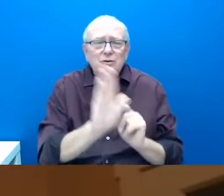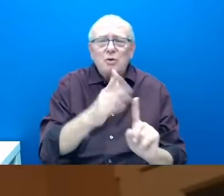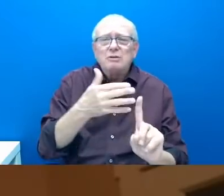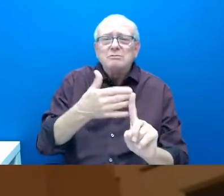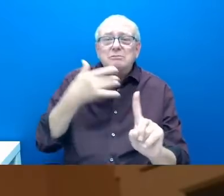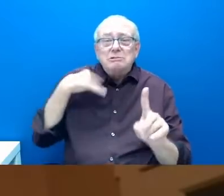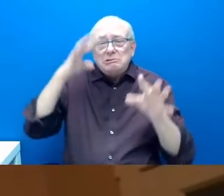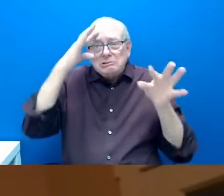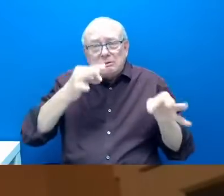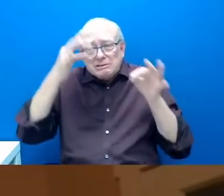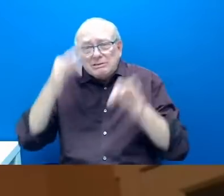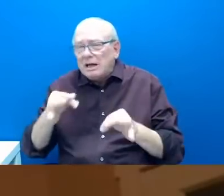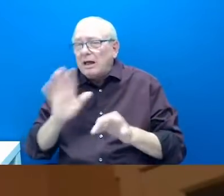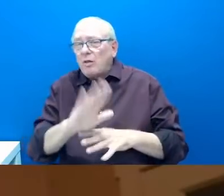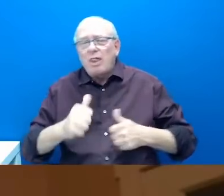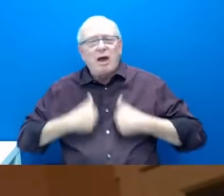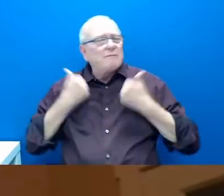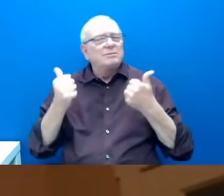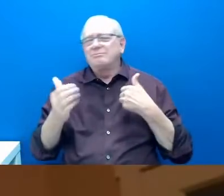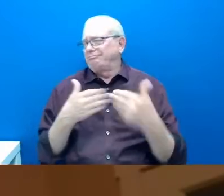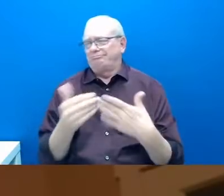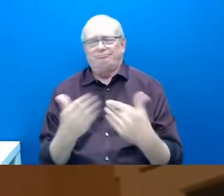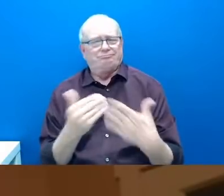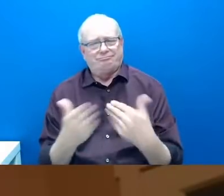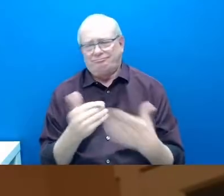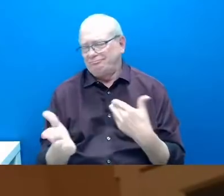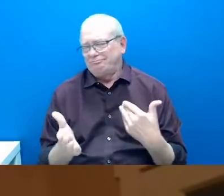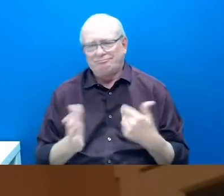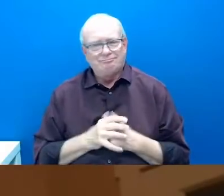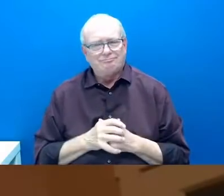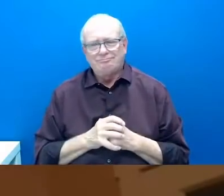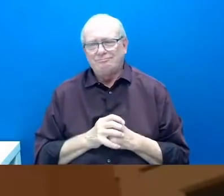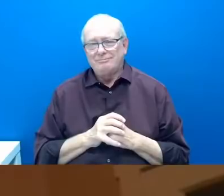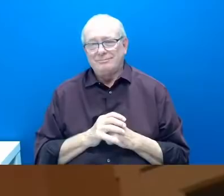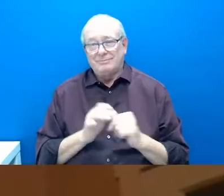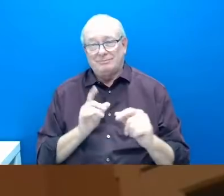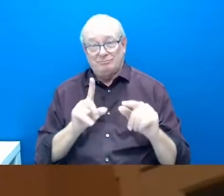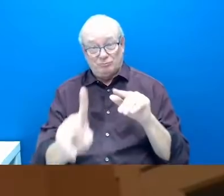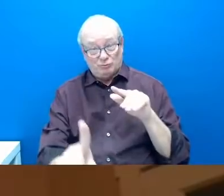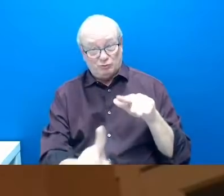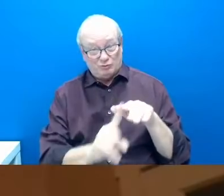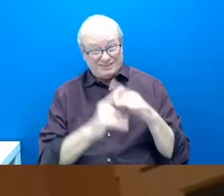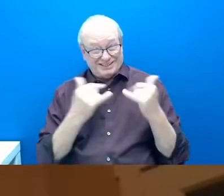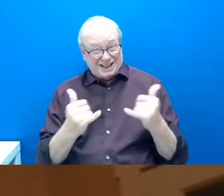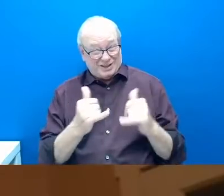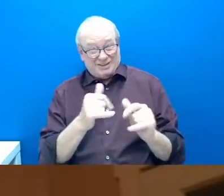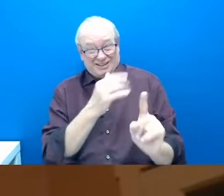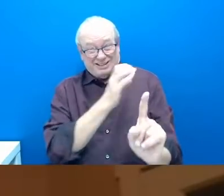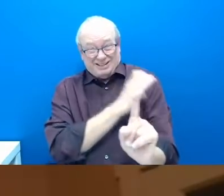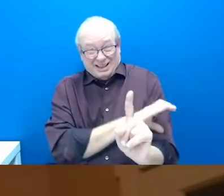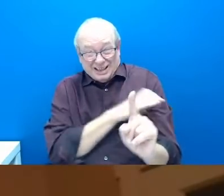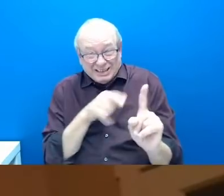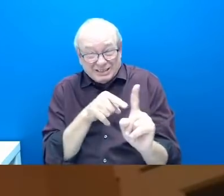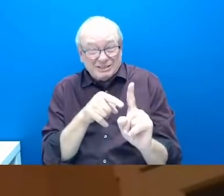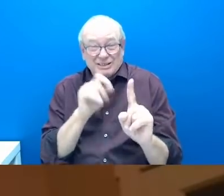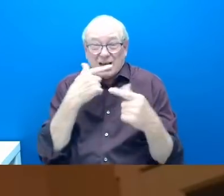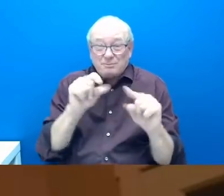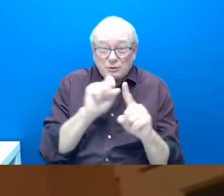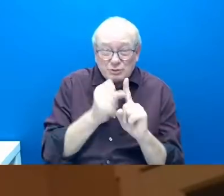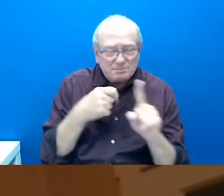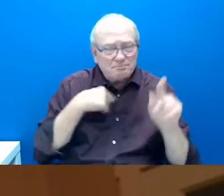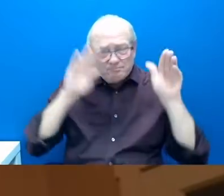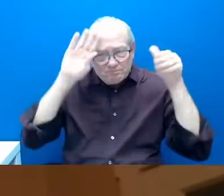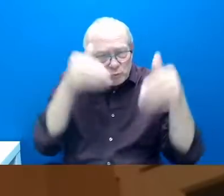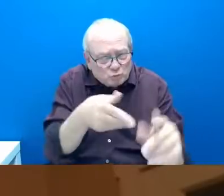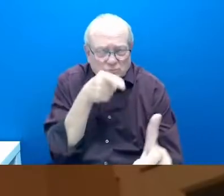and what is going on. We treat the patient in front of us. Whatever clinical scenario they're going through, that is what we treat.